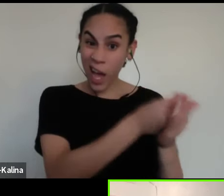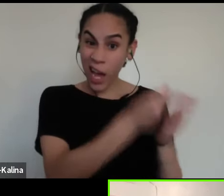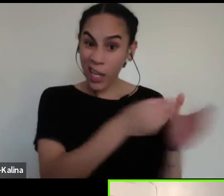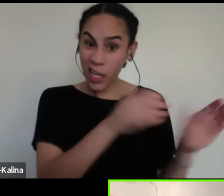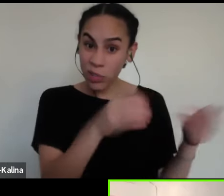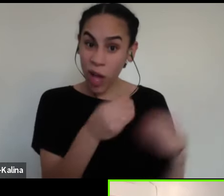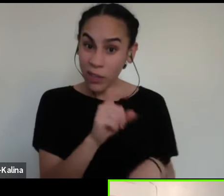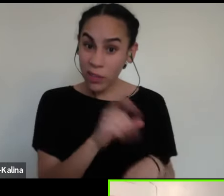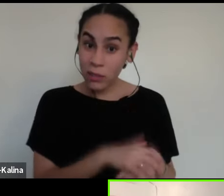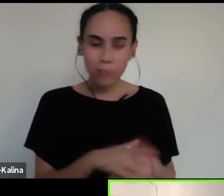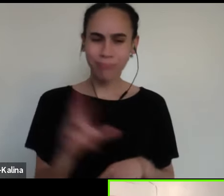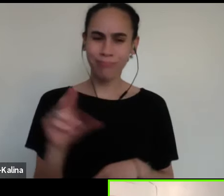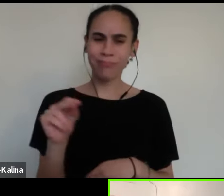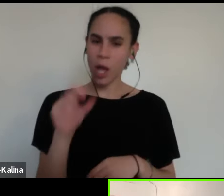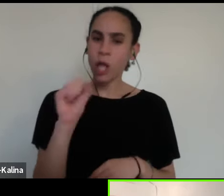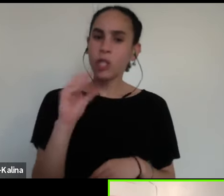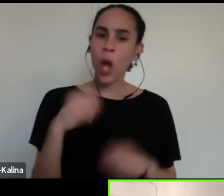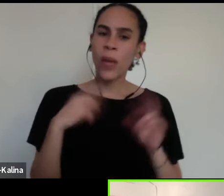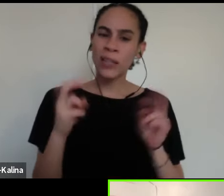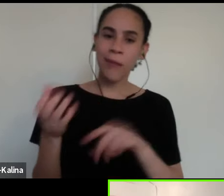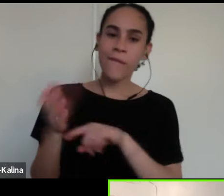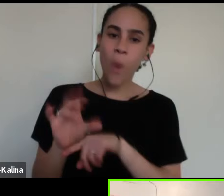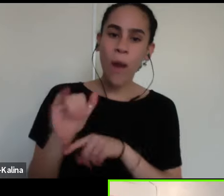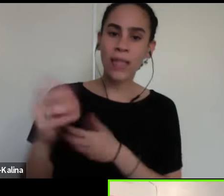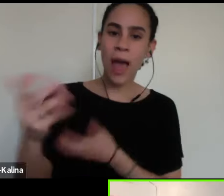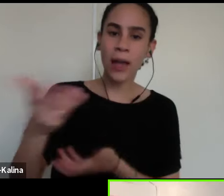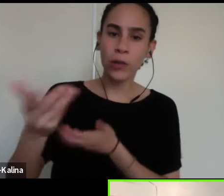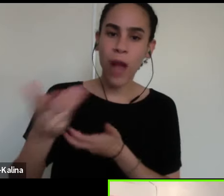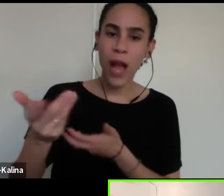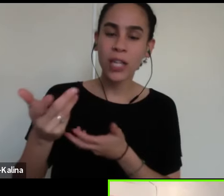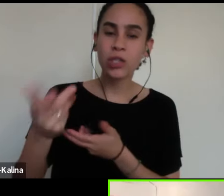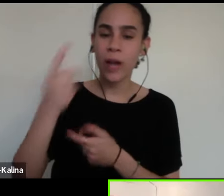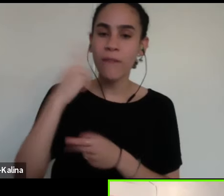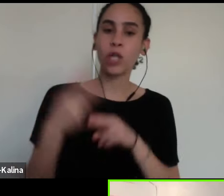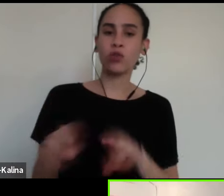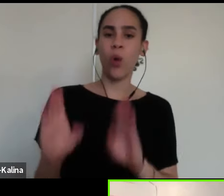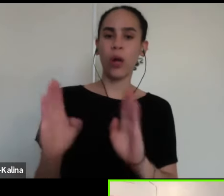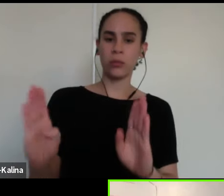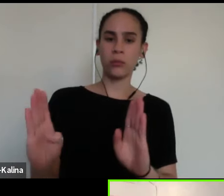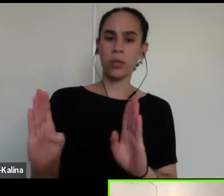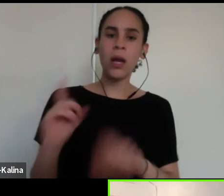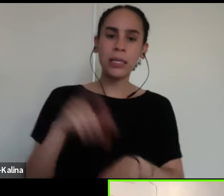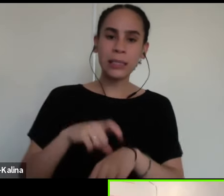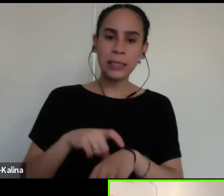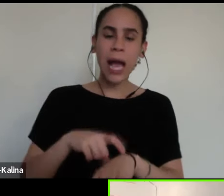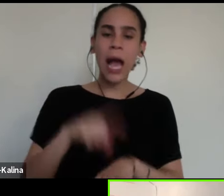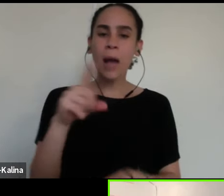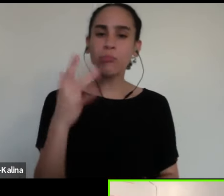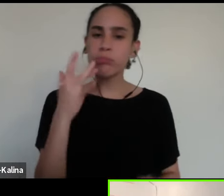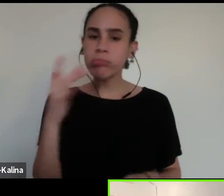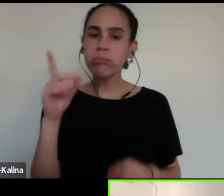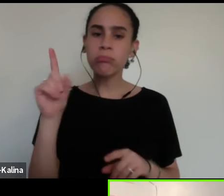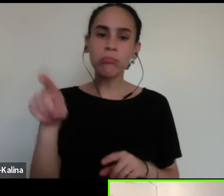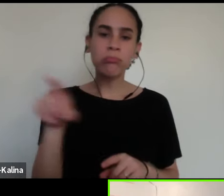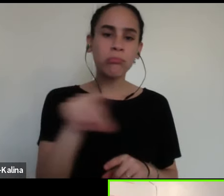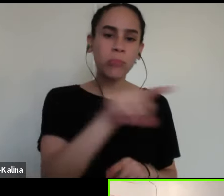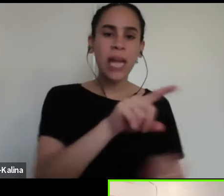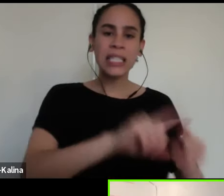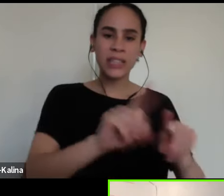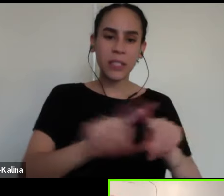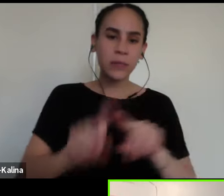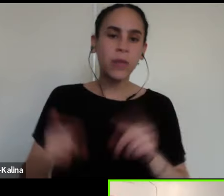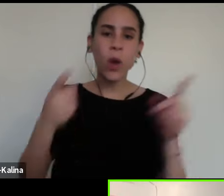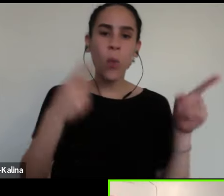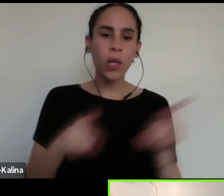don't. And so we do force that interaction to happen, at least for a short time, so that you get a flavor of the different things that are happening in the